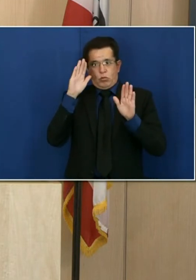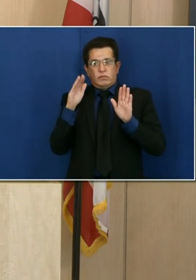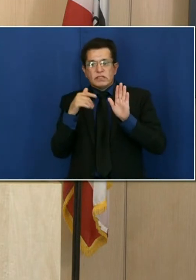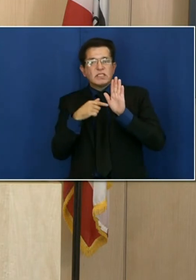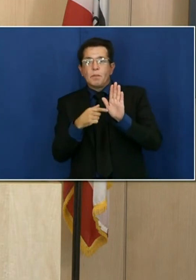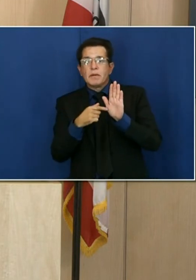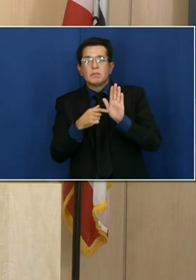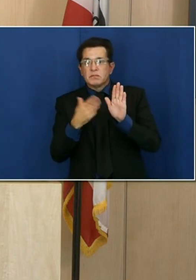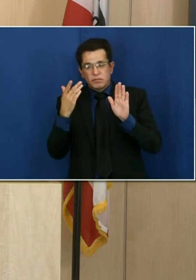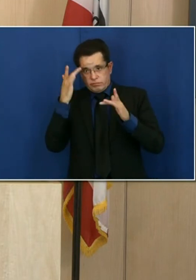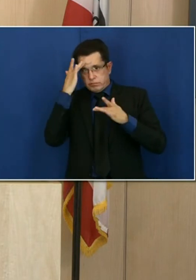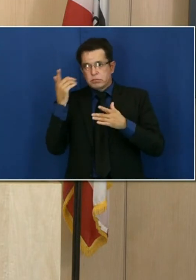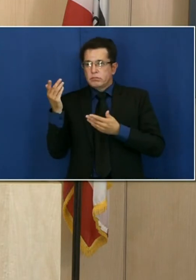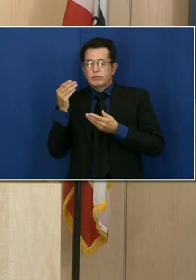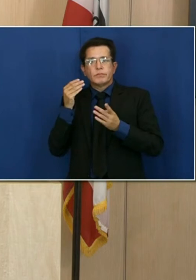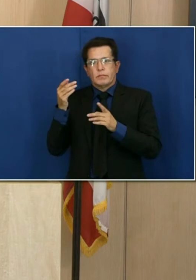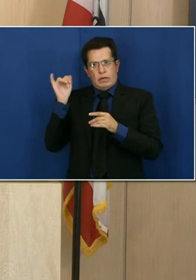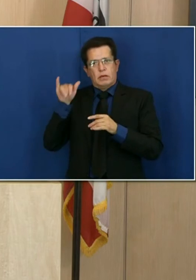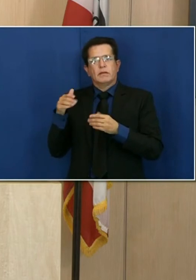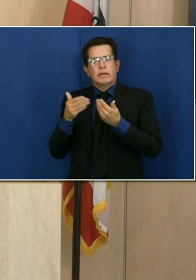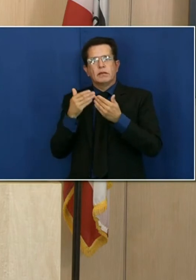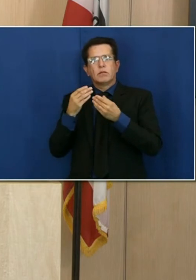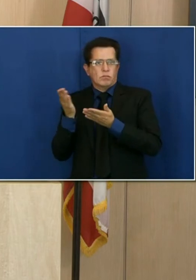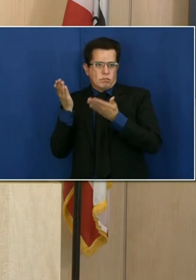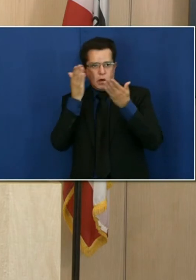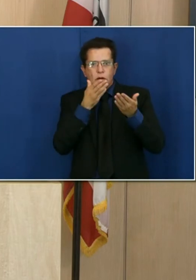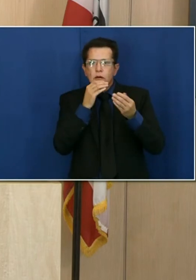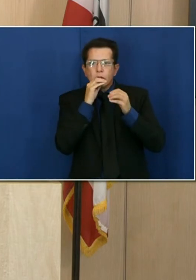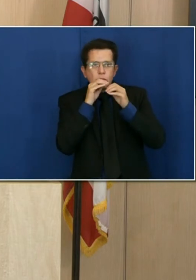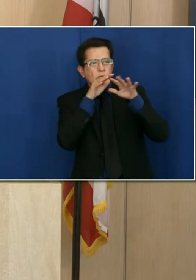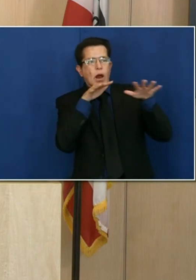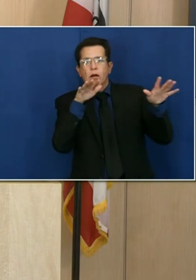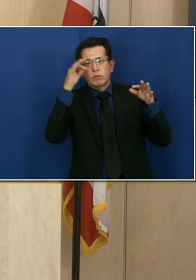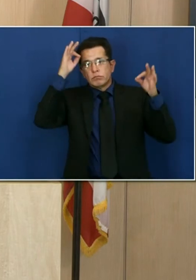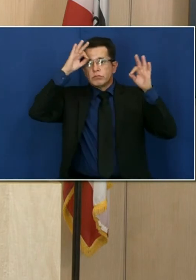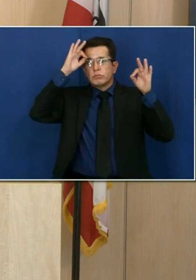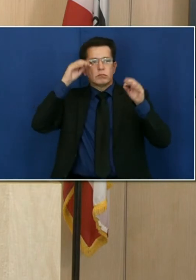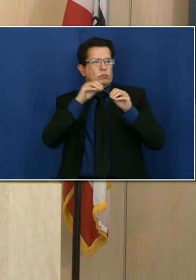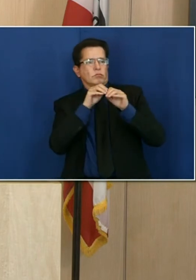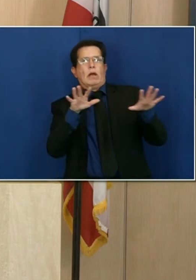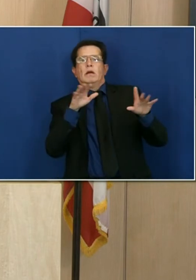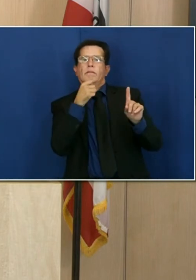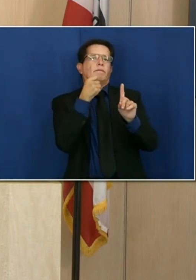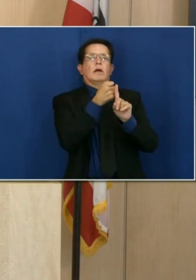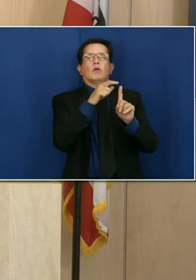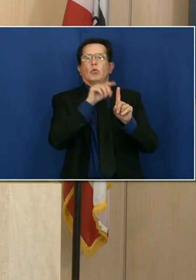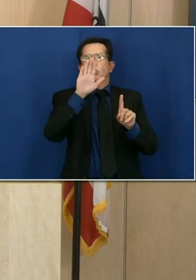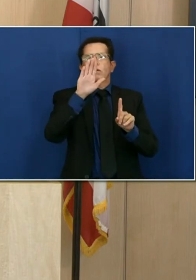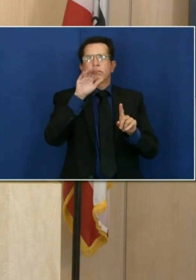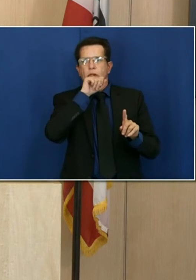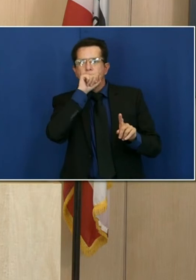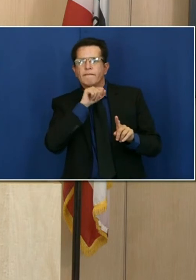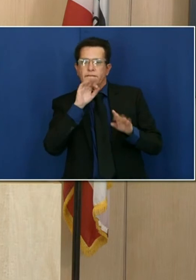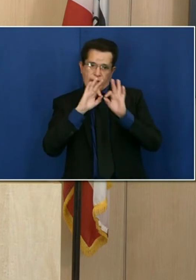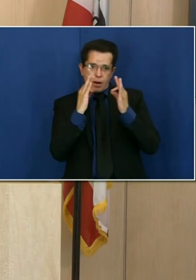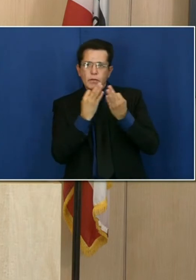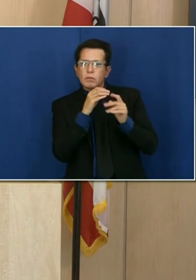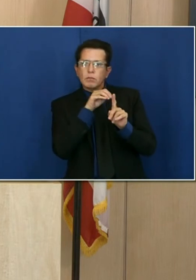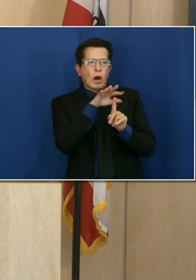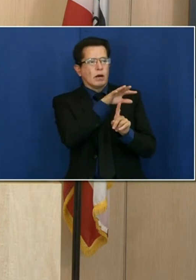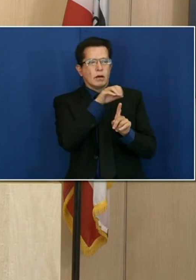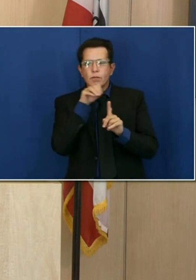infected, taking the germ or the virus to your loved ones. And certainly we don't want to have, I don't think anyone